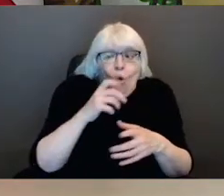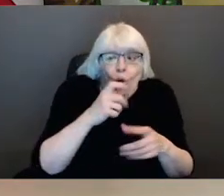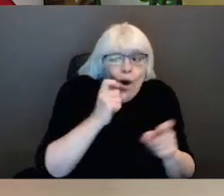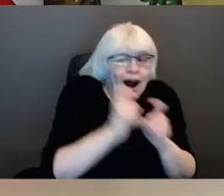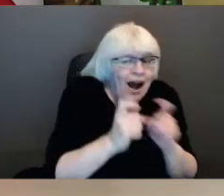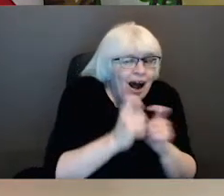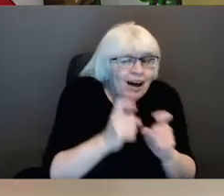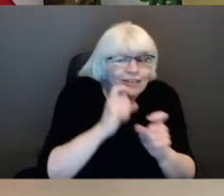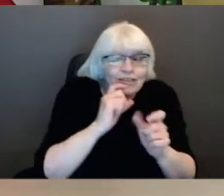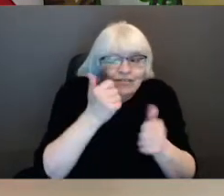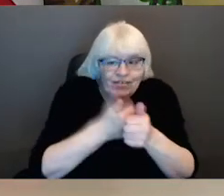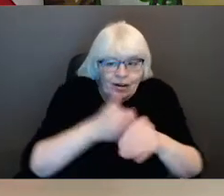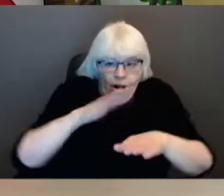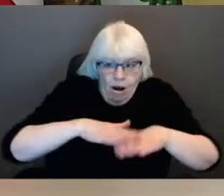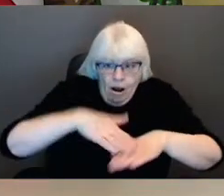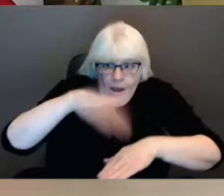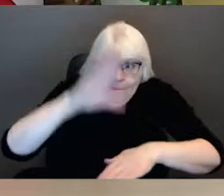screen,